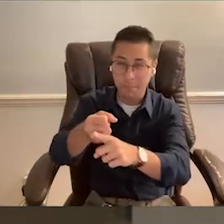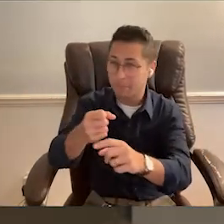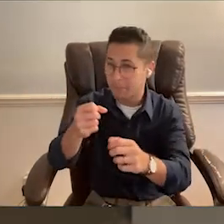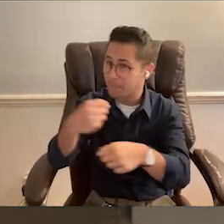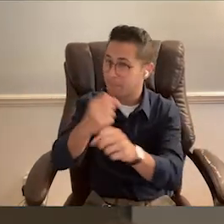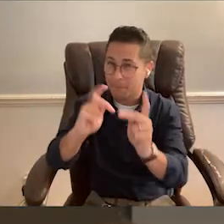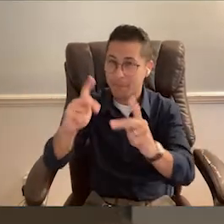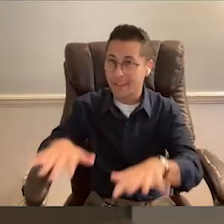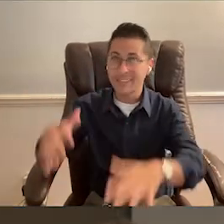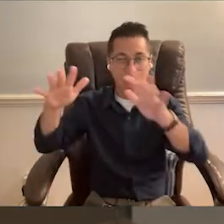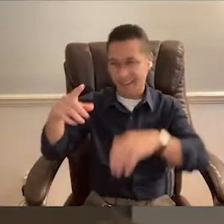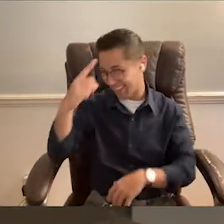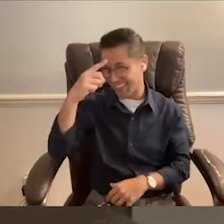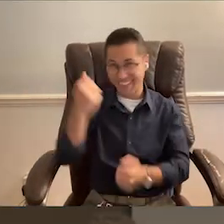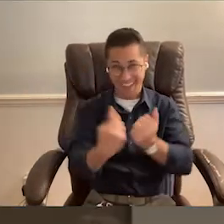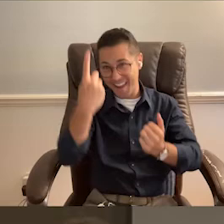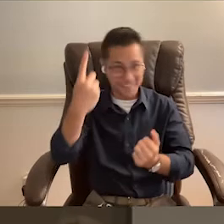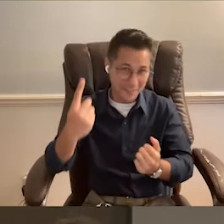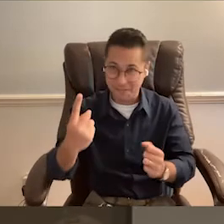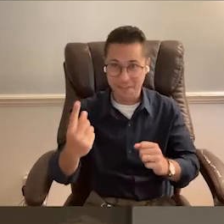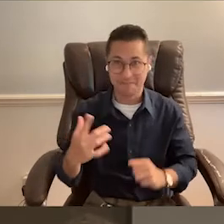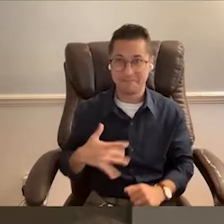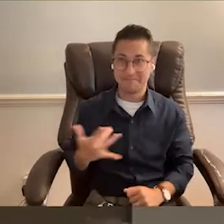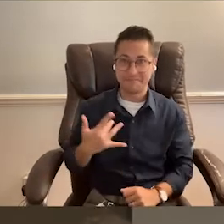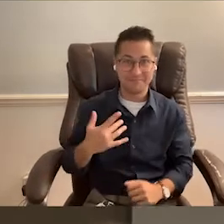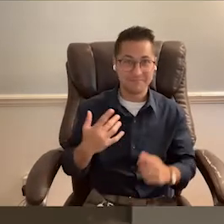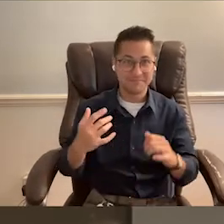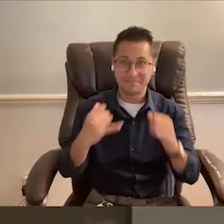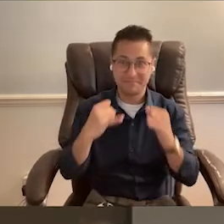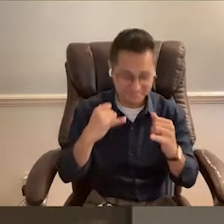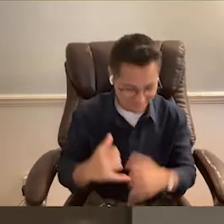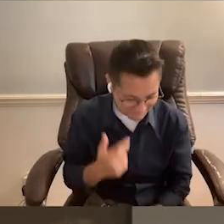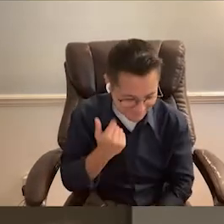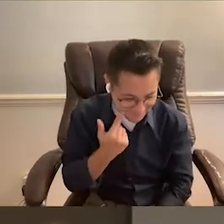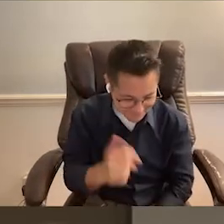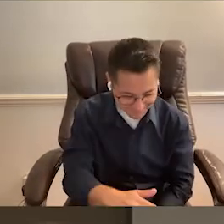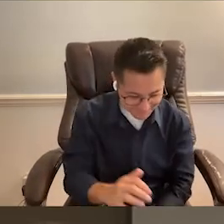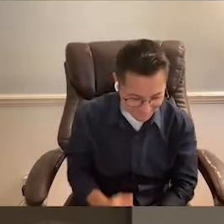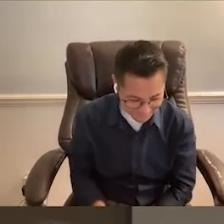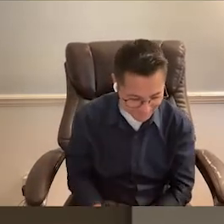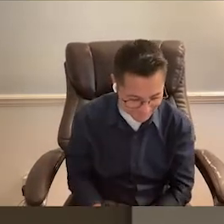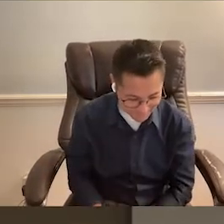That can induce anxiety right there. I think everyone had anxiety.